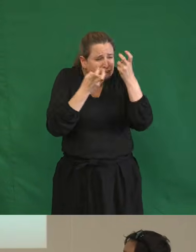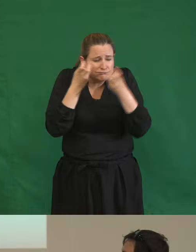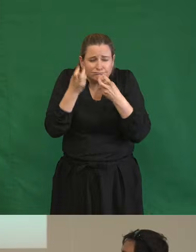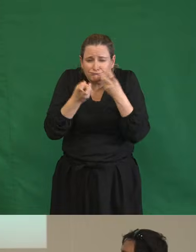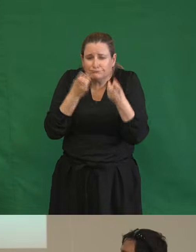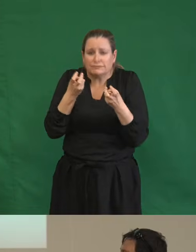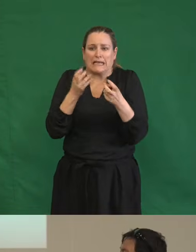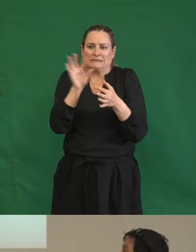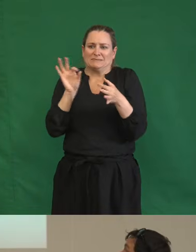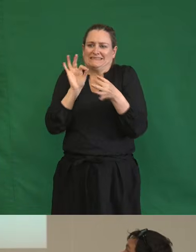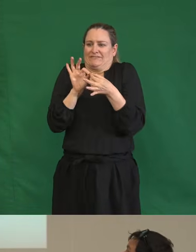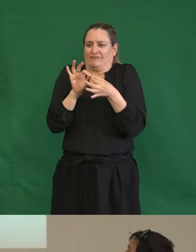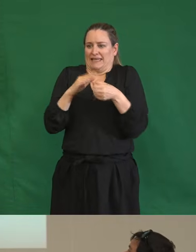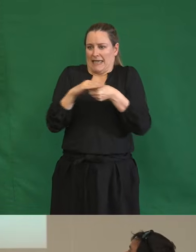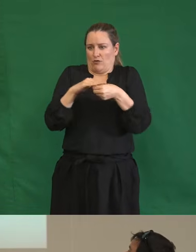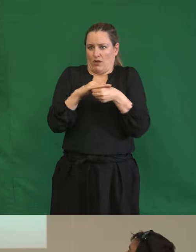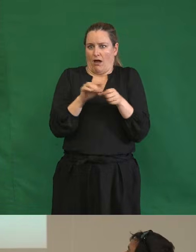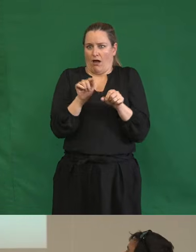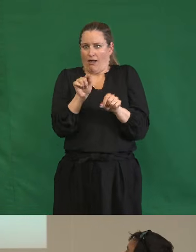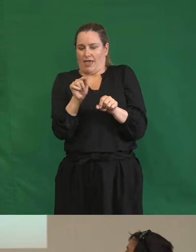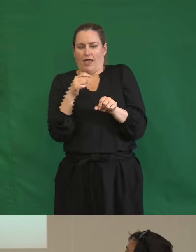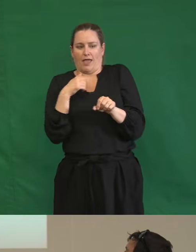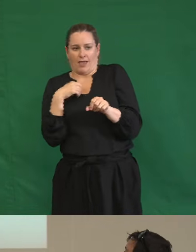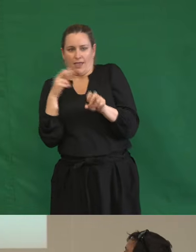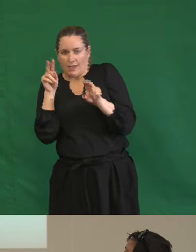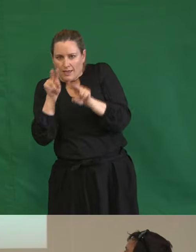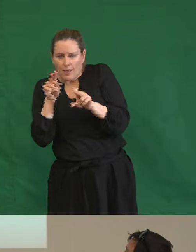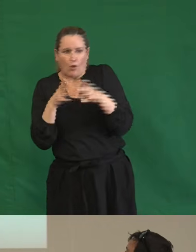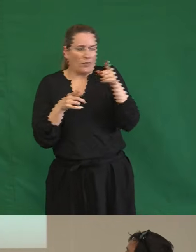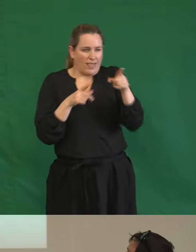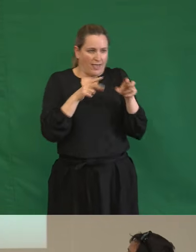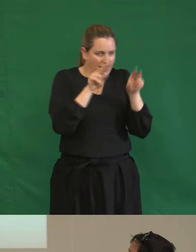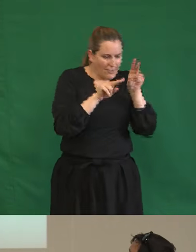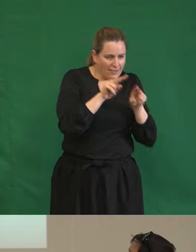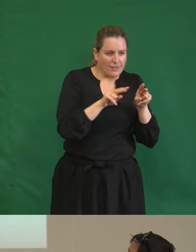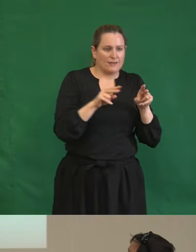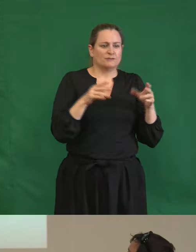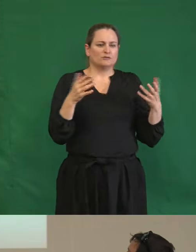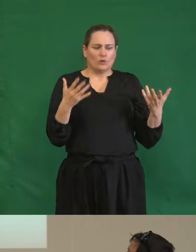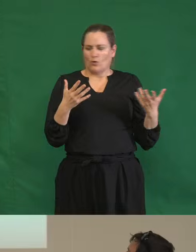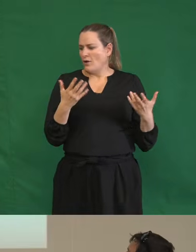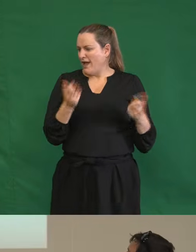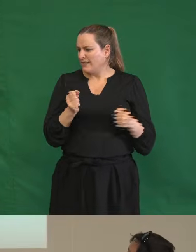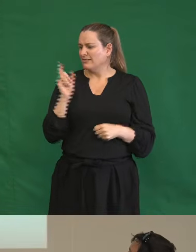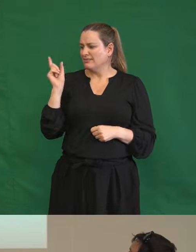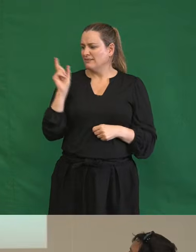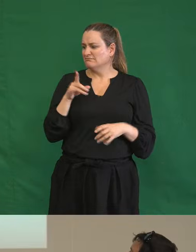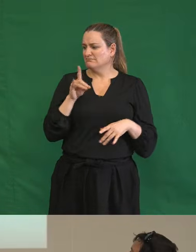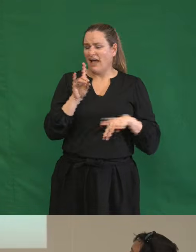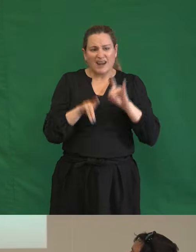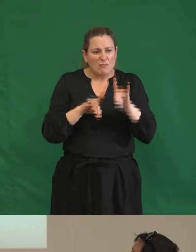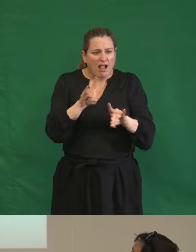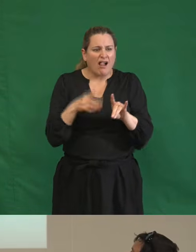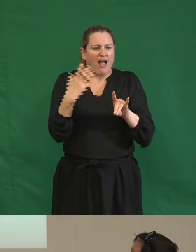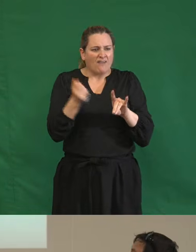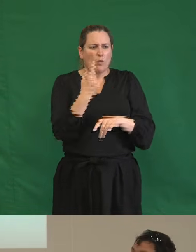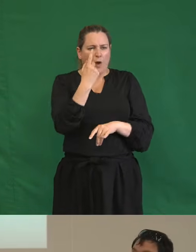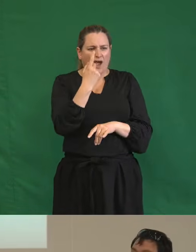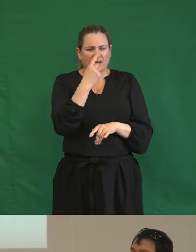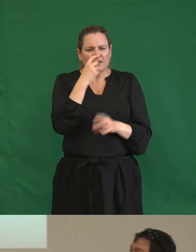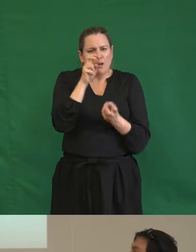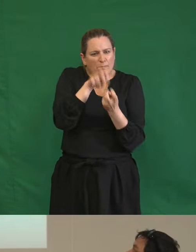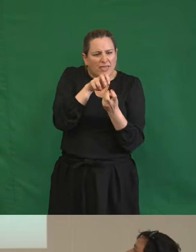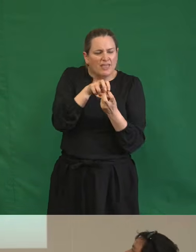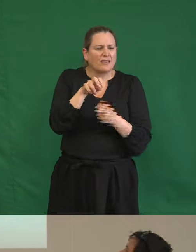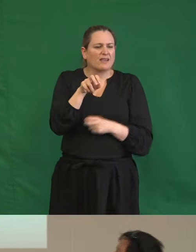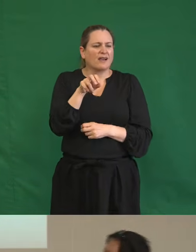information of how, where a particular sign is part of. So there's aardvark, it's part of animals, and that's part of